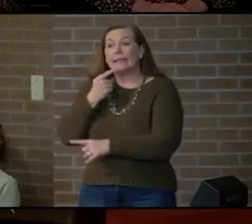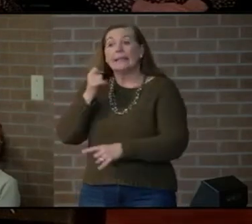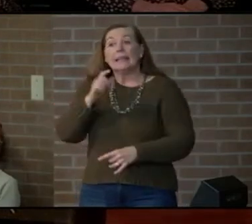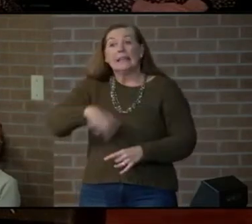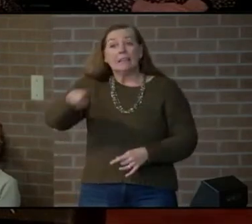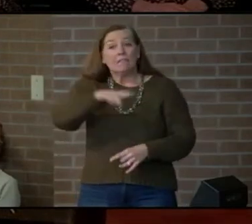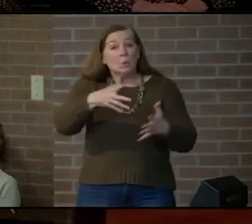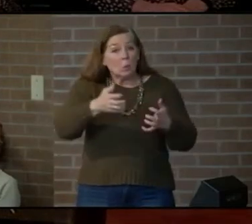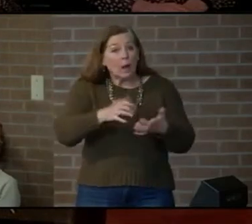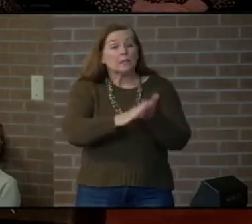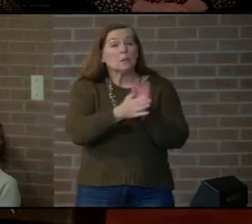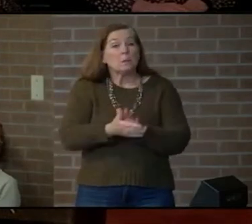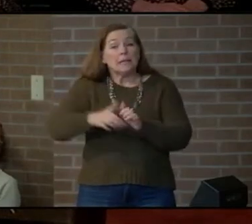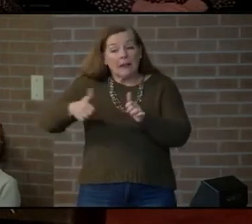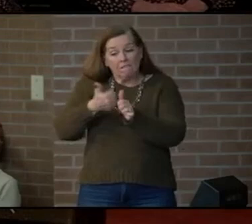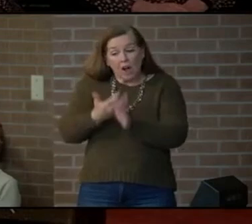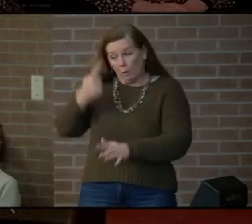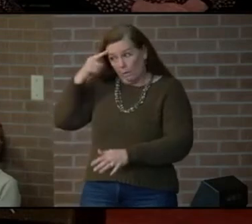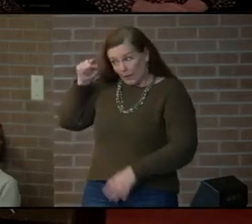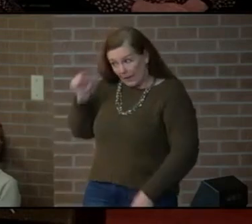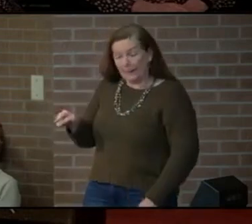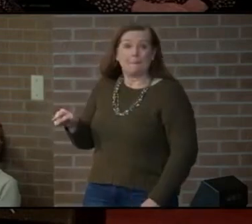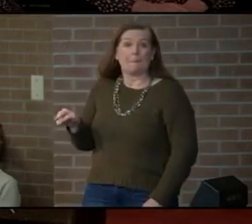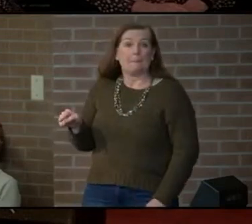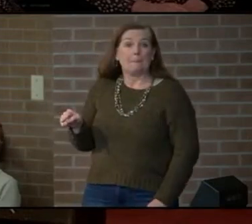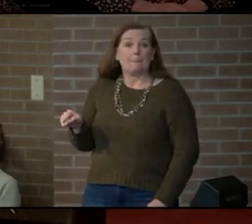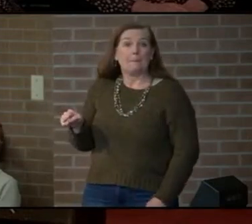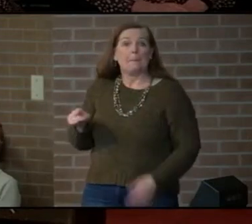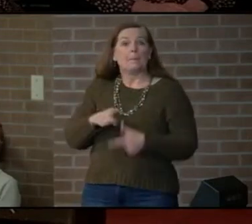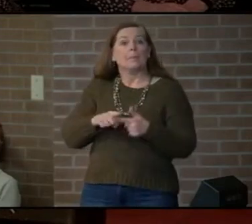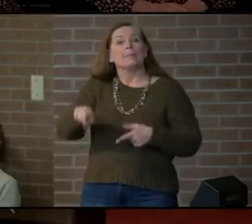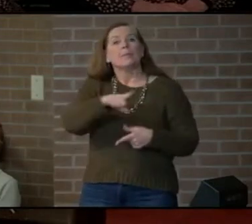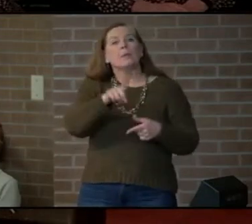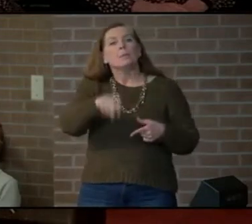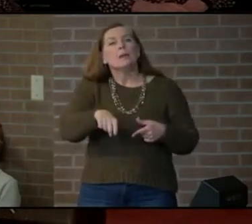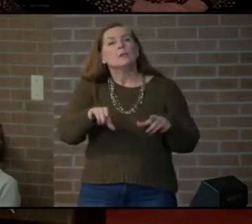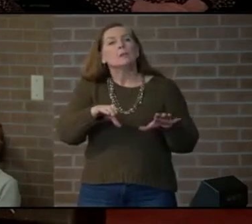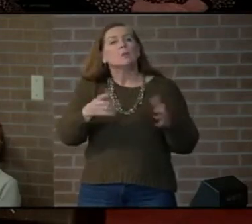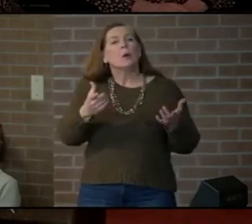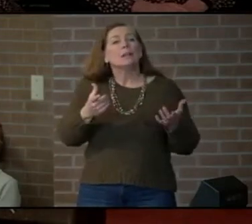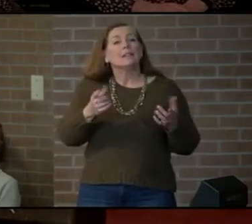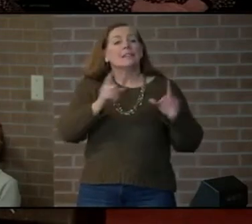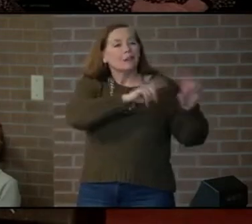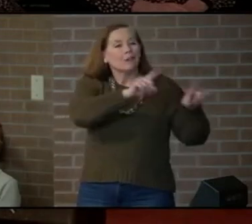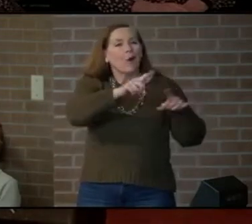want to be a follower of him, then you've got to go to those places and to those people as